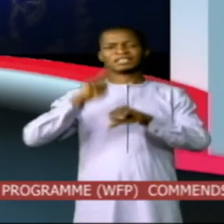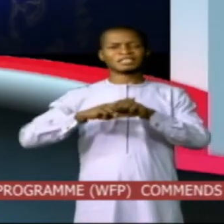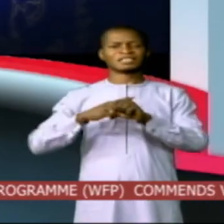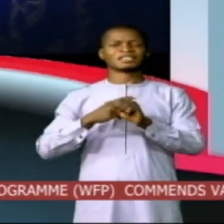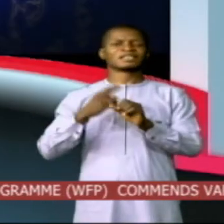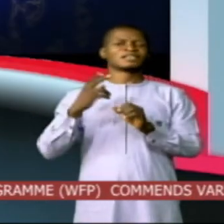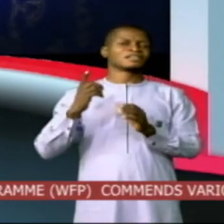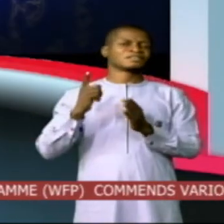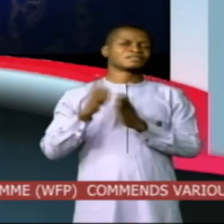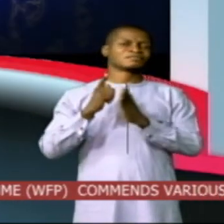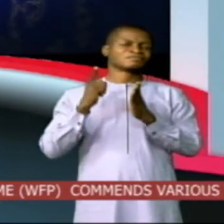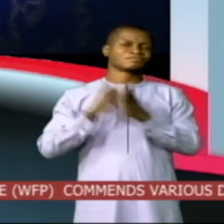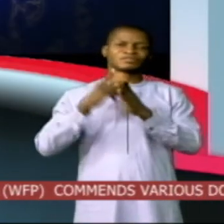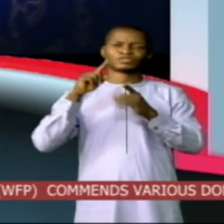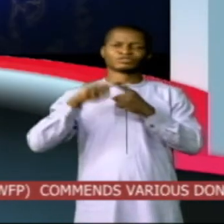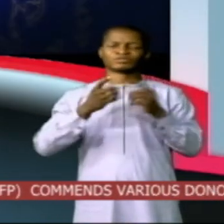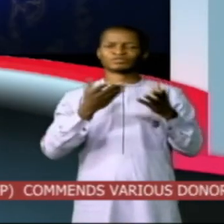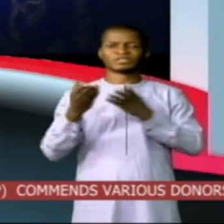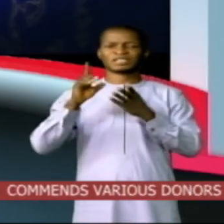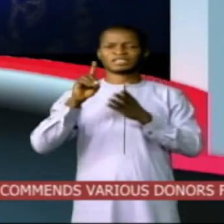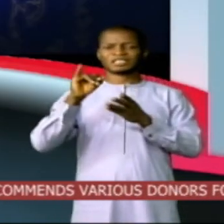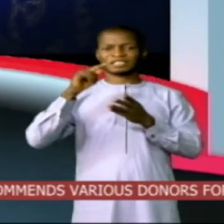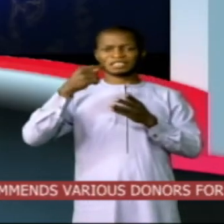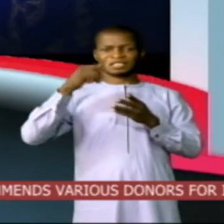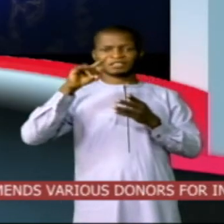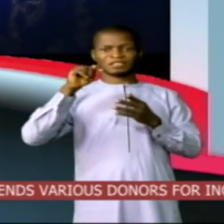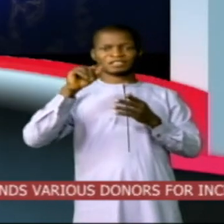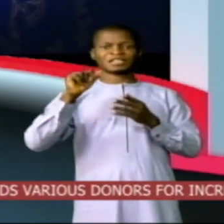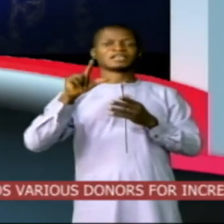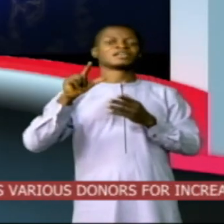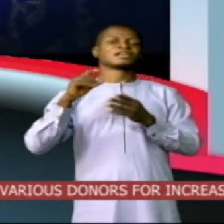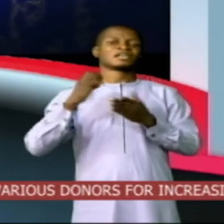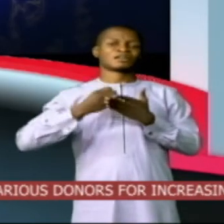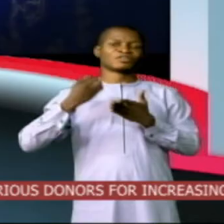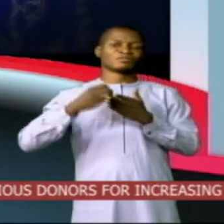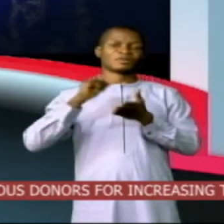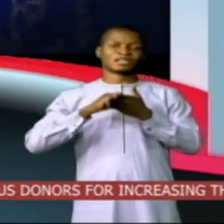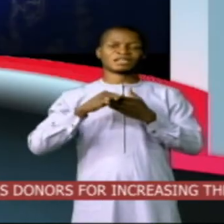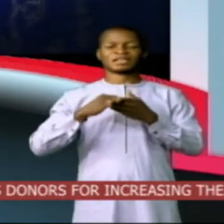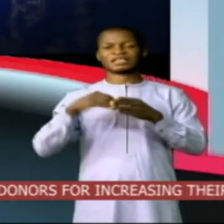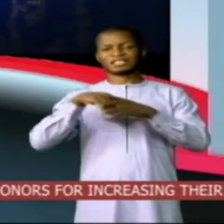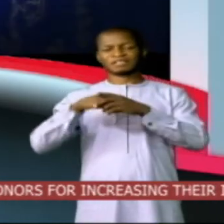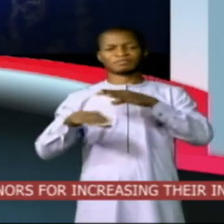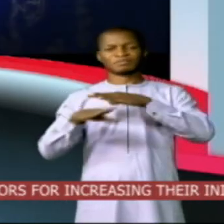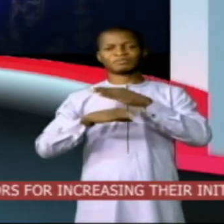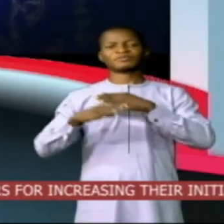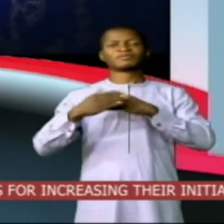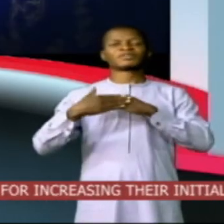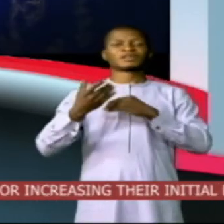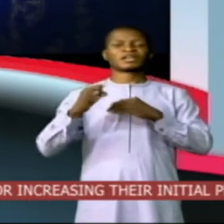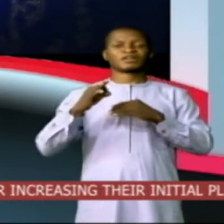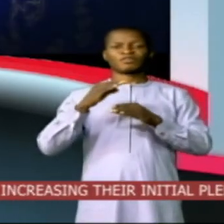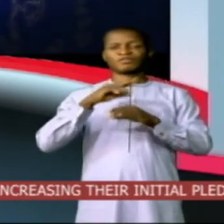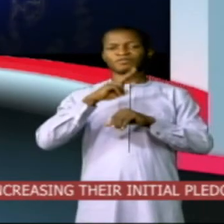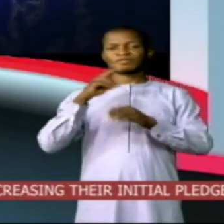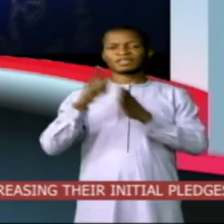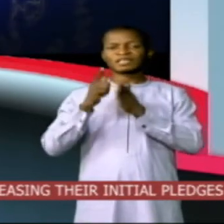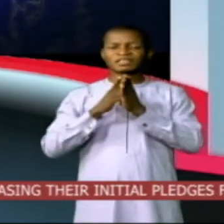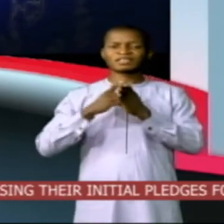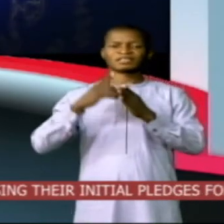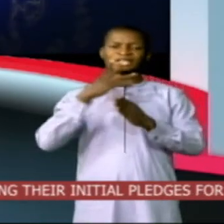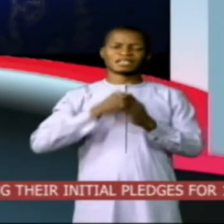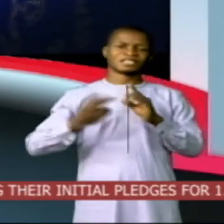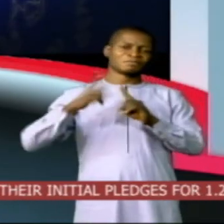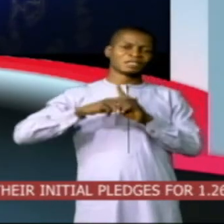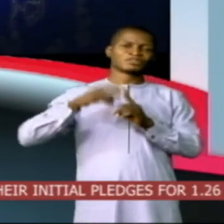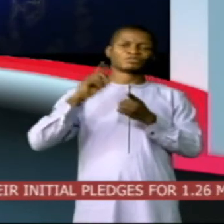the digital economy in Nigeria. This is against the background of scattered pieces of legislation with limitations to